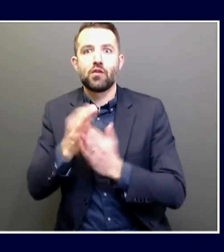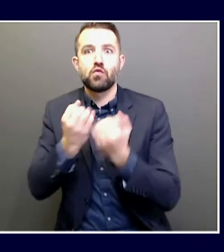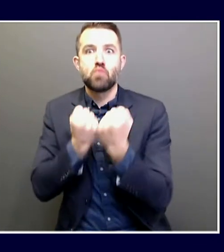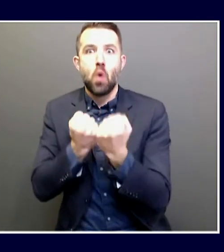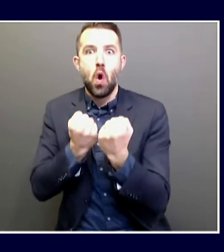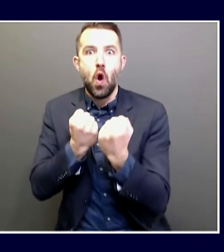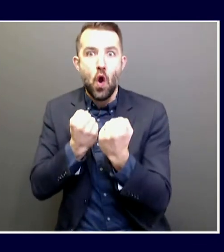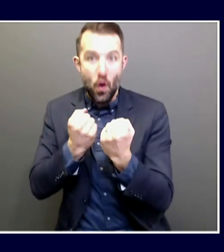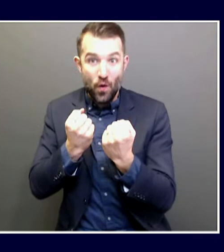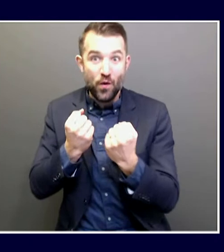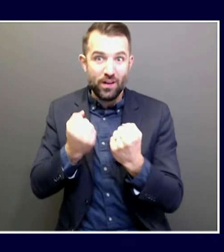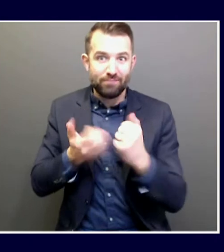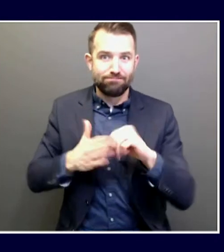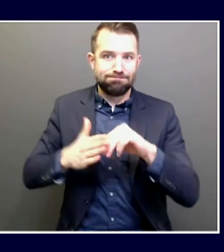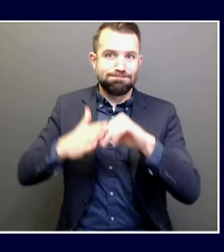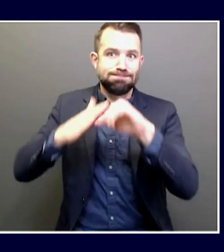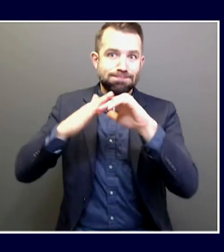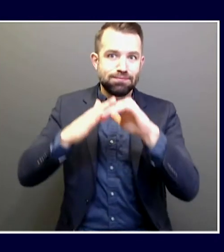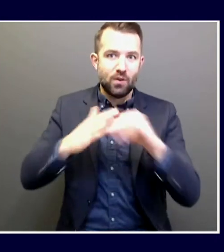prior variants.